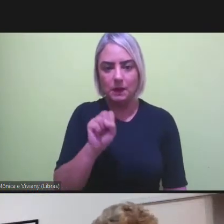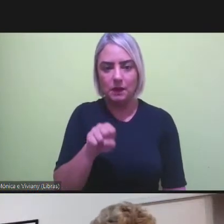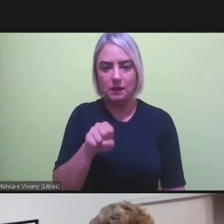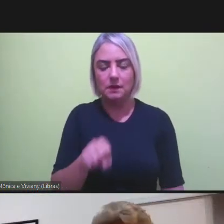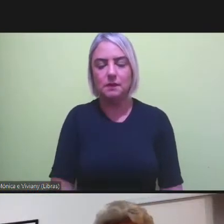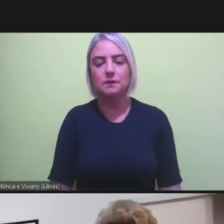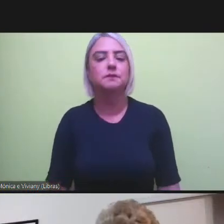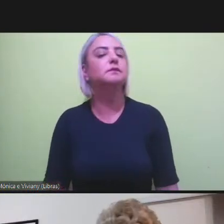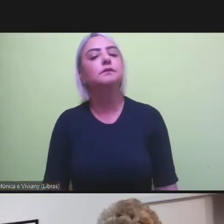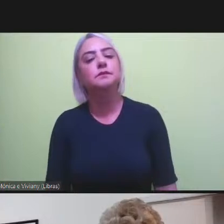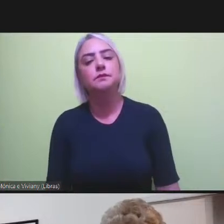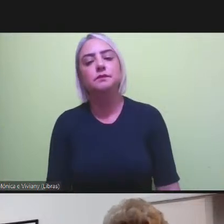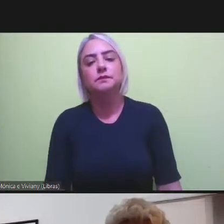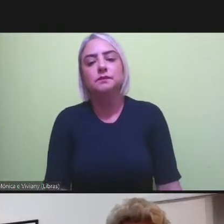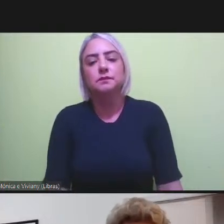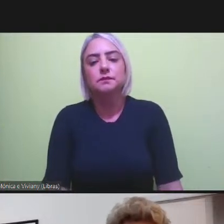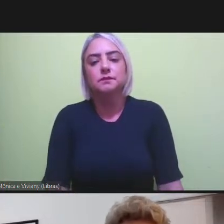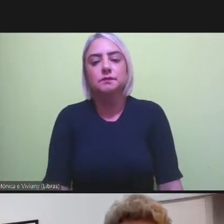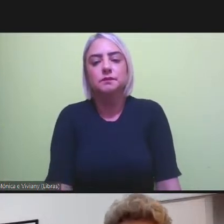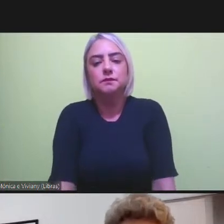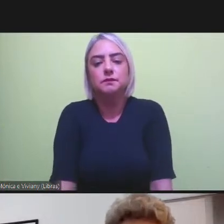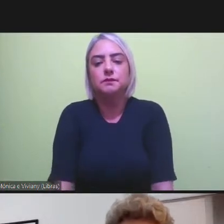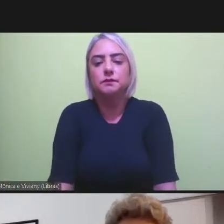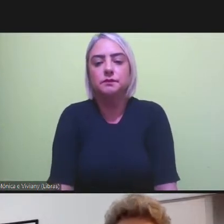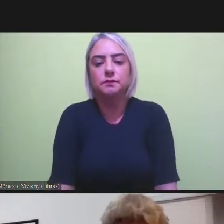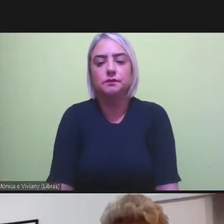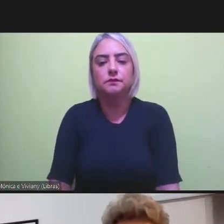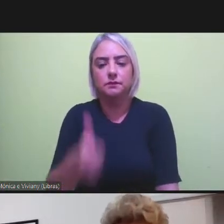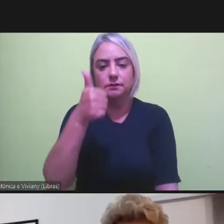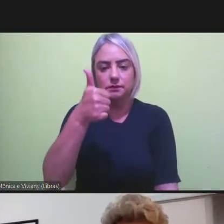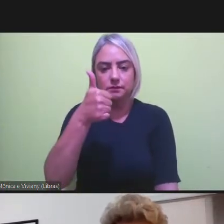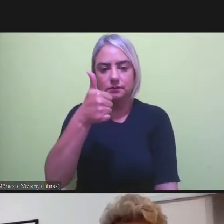Can you hear me? All right, then. Tá me ouvindo?